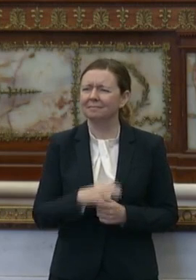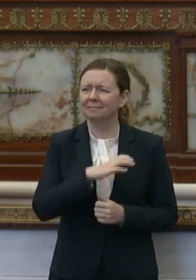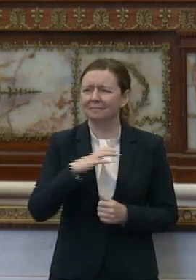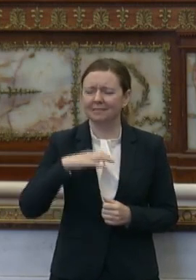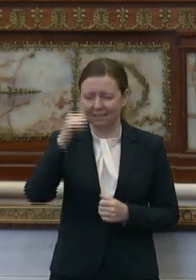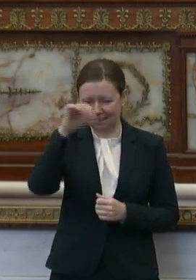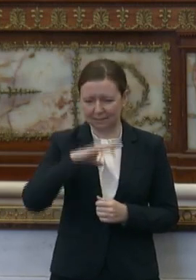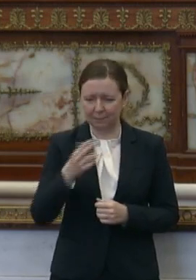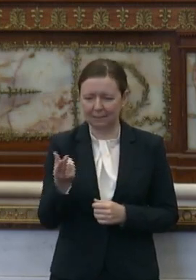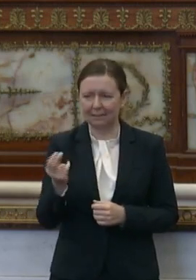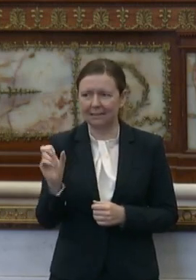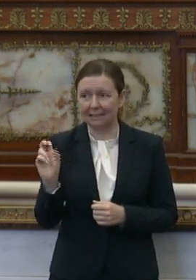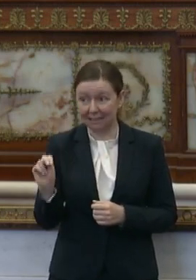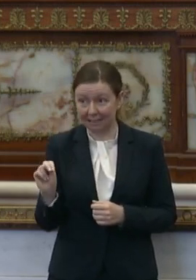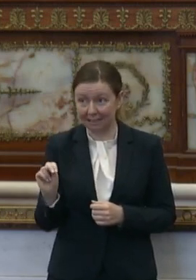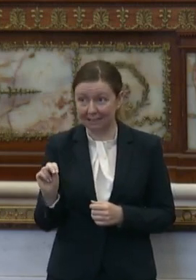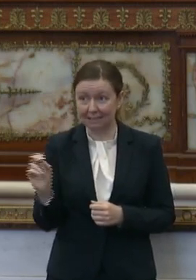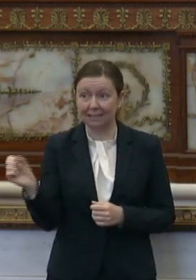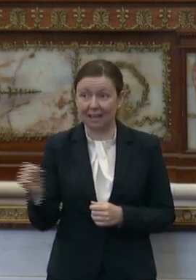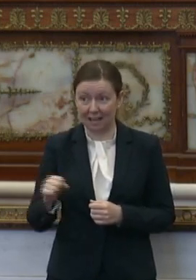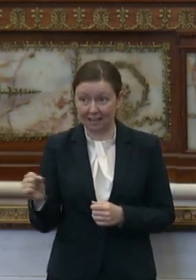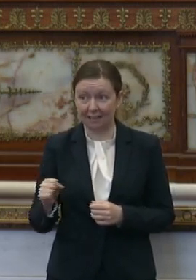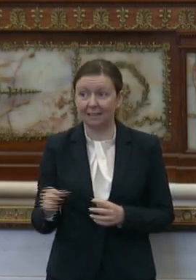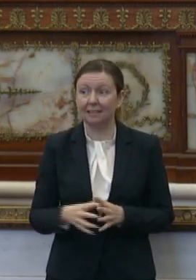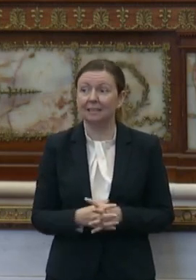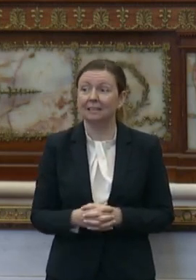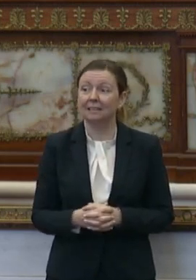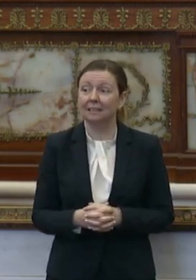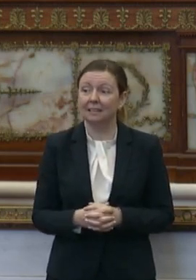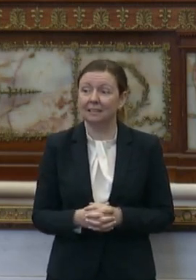Councilman Heenan. Councilman Heenan. Aye.